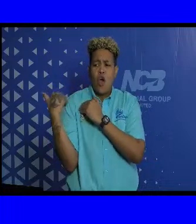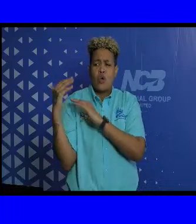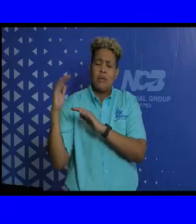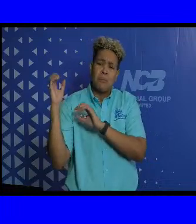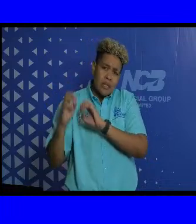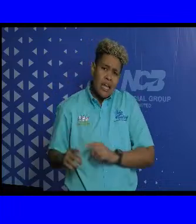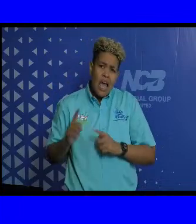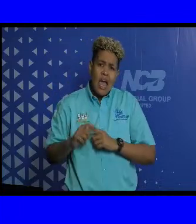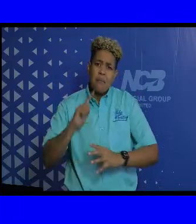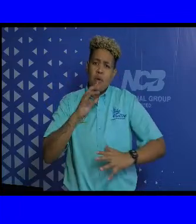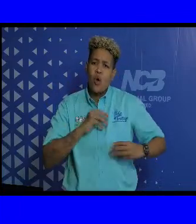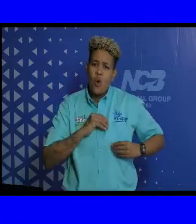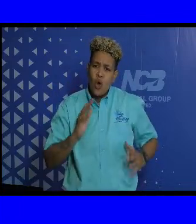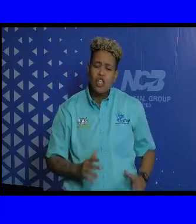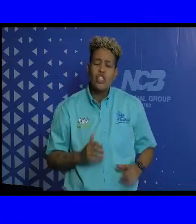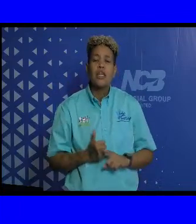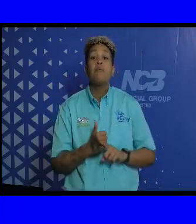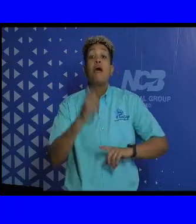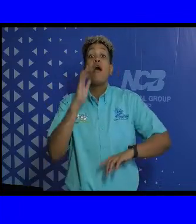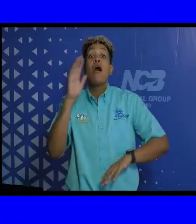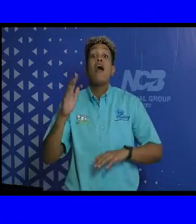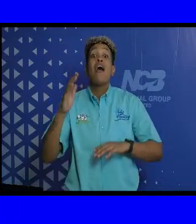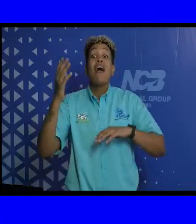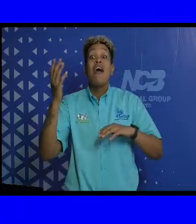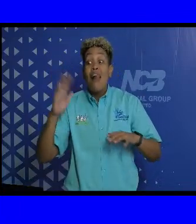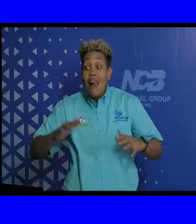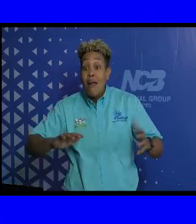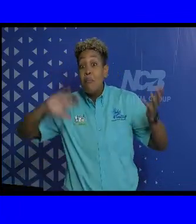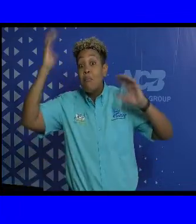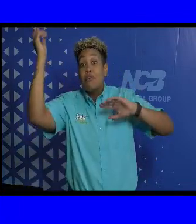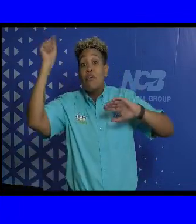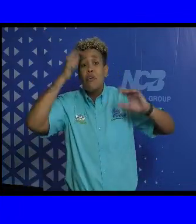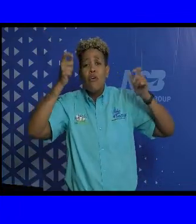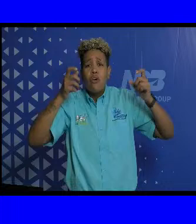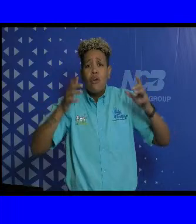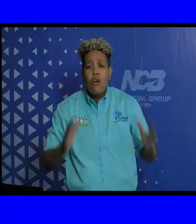accountability and ownership, unrivaled governance,